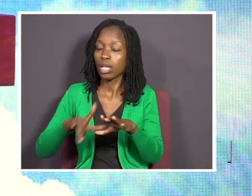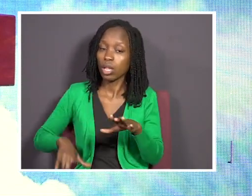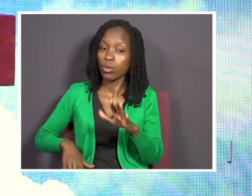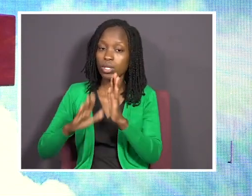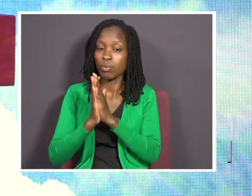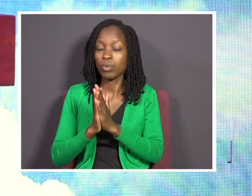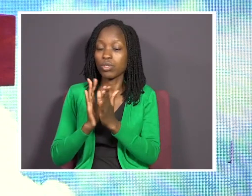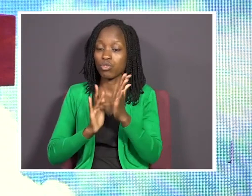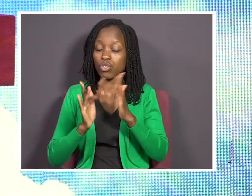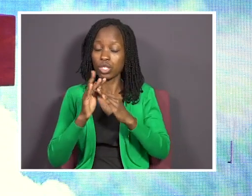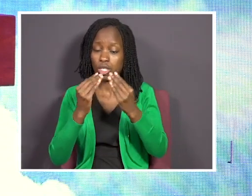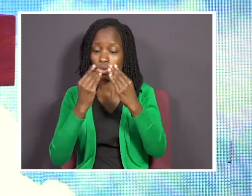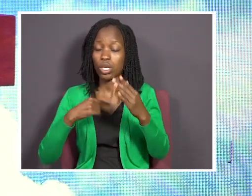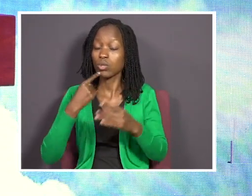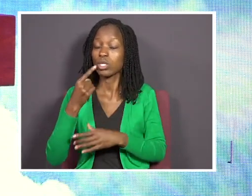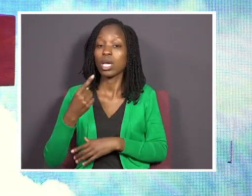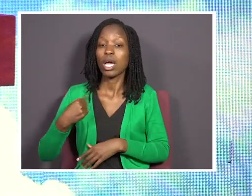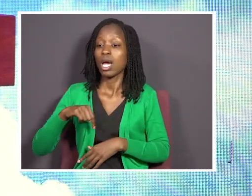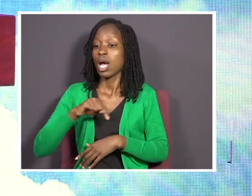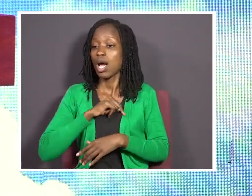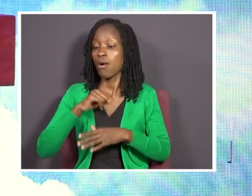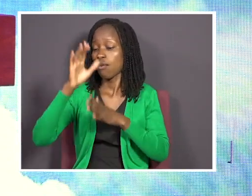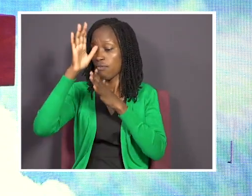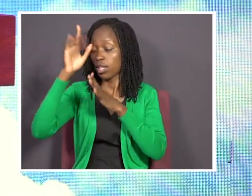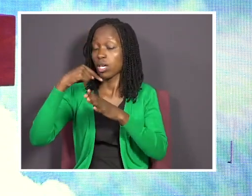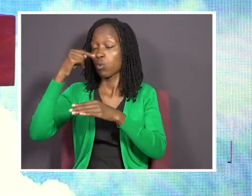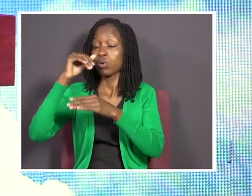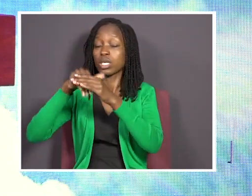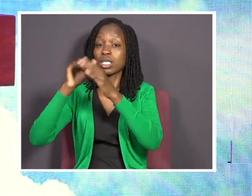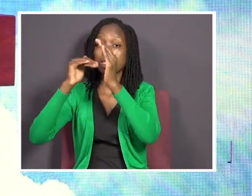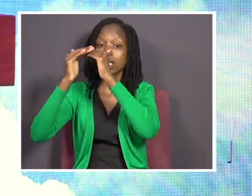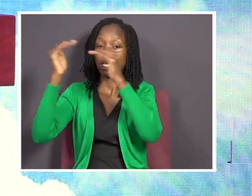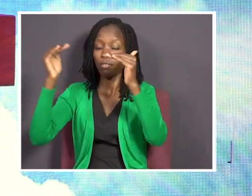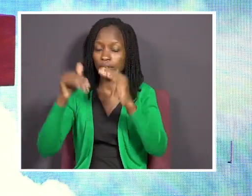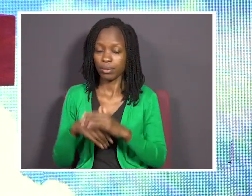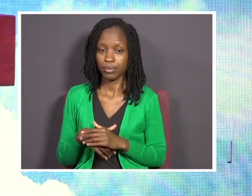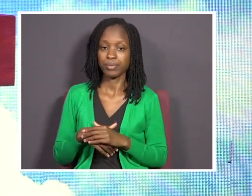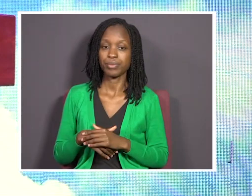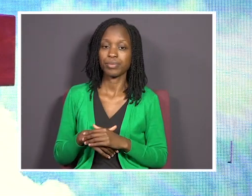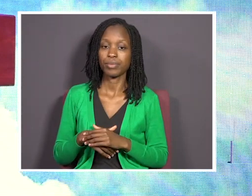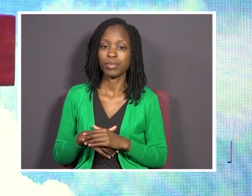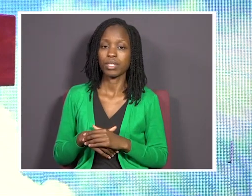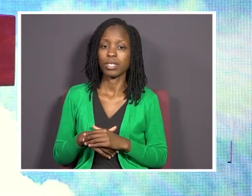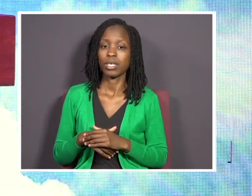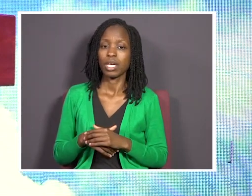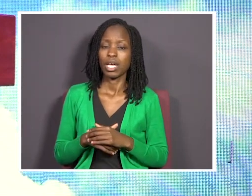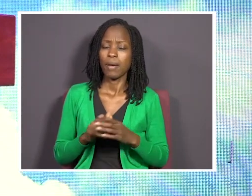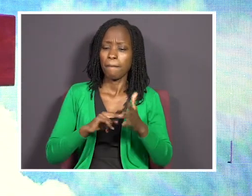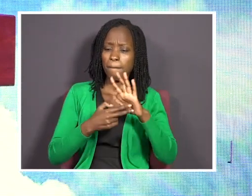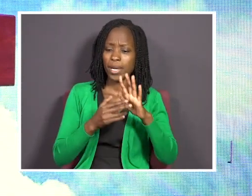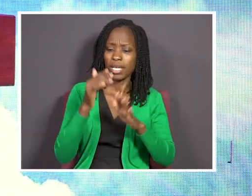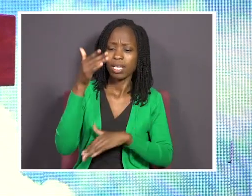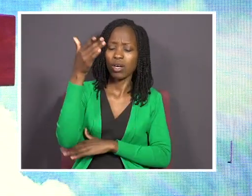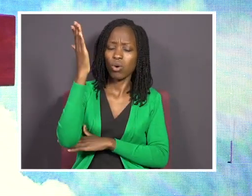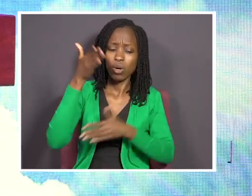He taught us to say, Our Father who is in heaven, or who art in heaven. He is not on earth. He is